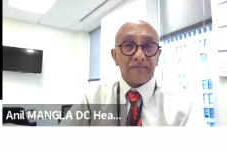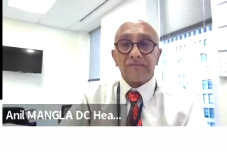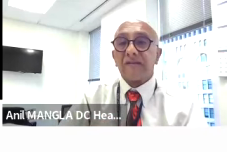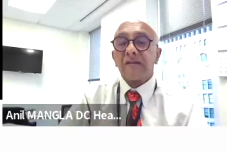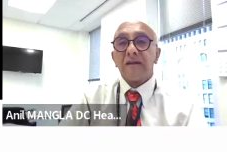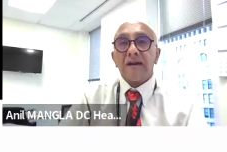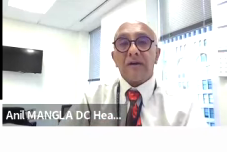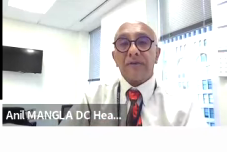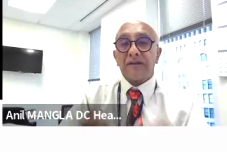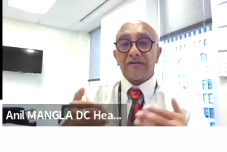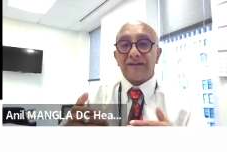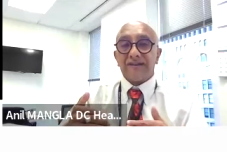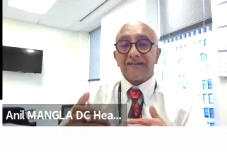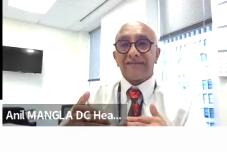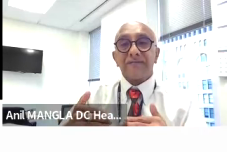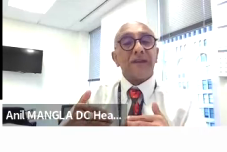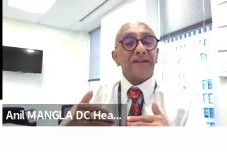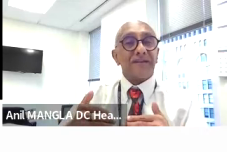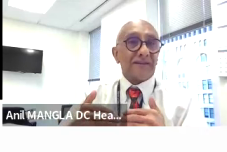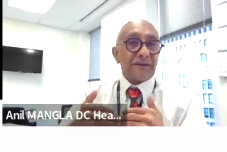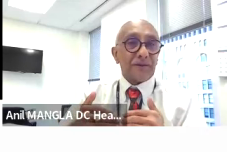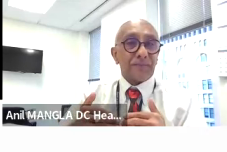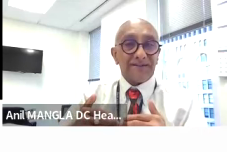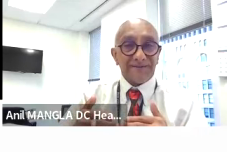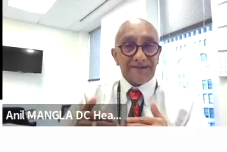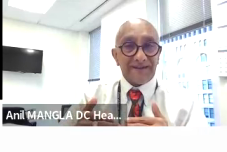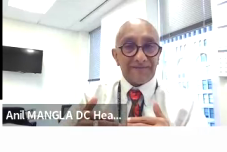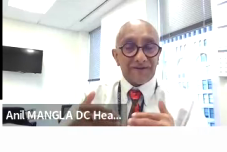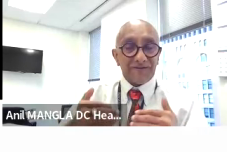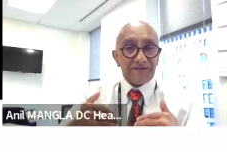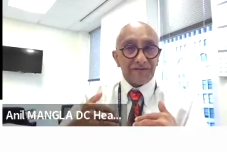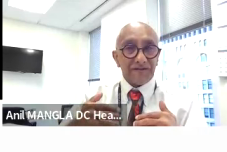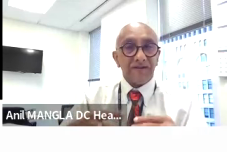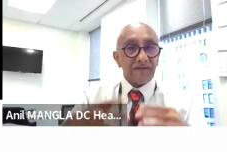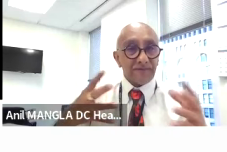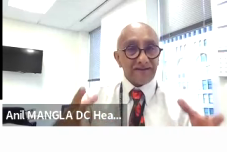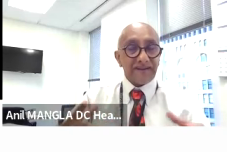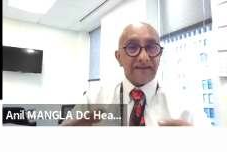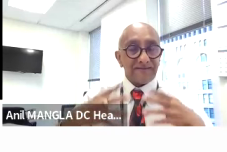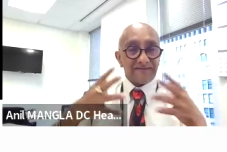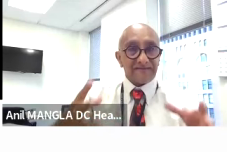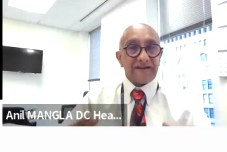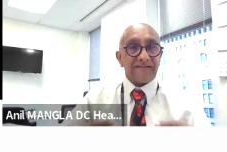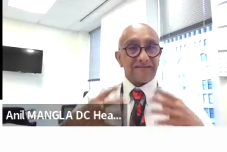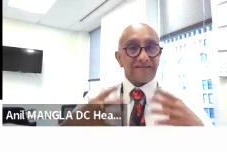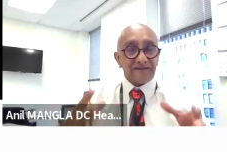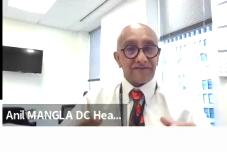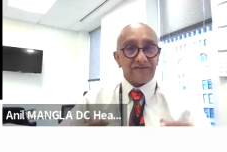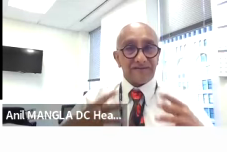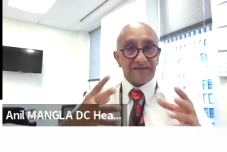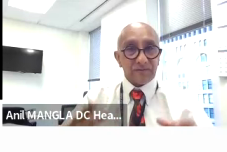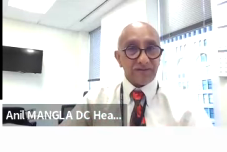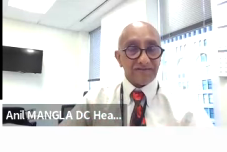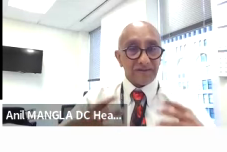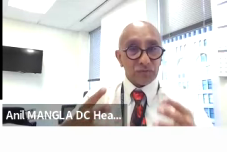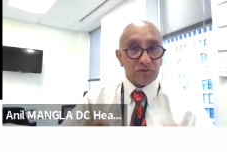flu-like symptoms. We heard of it last year. Many, prior to that have not heard of it. But again, this is kind of starting